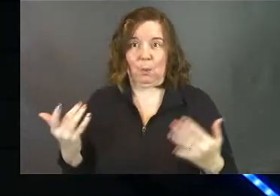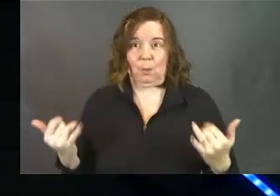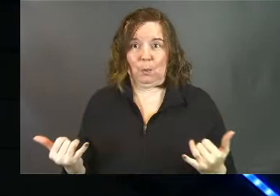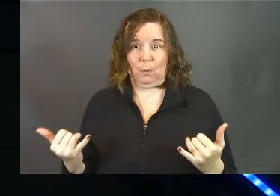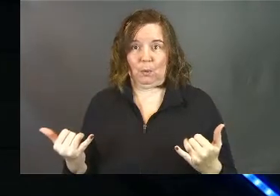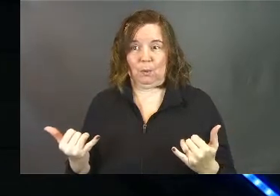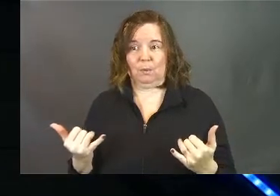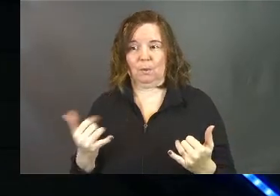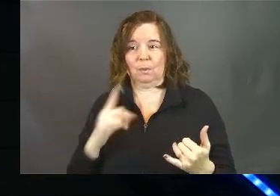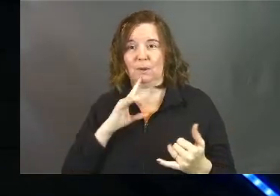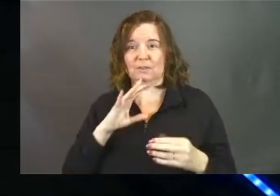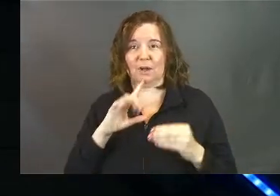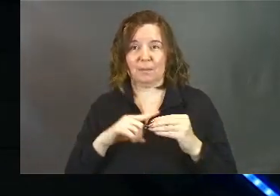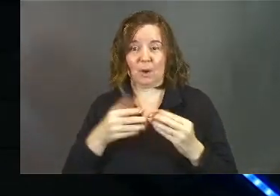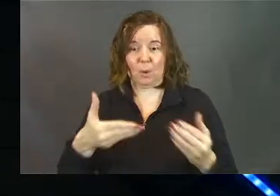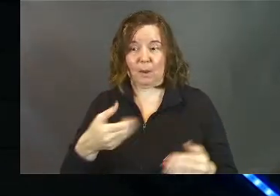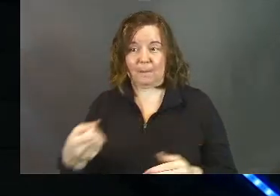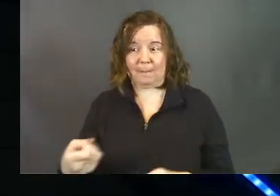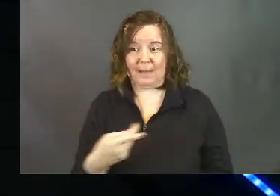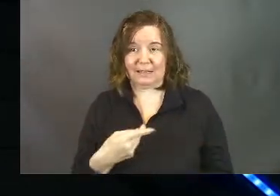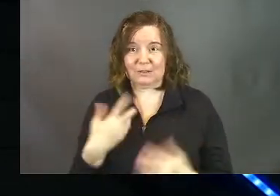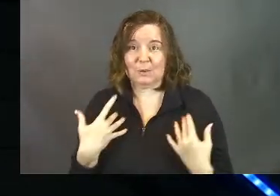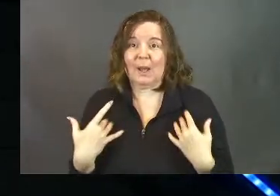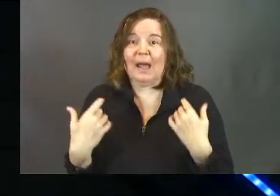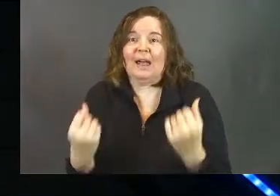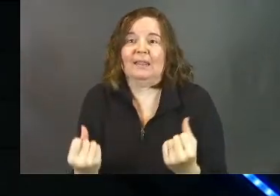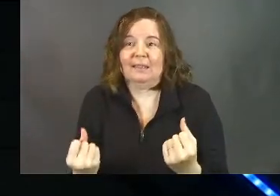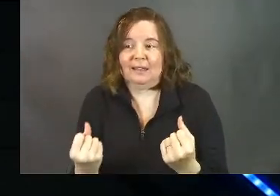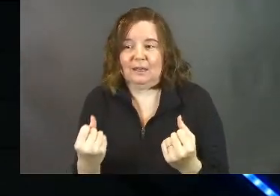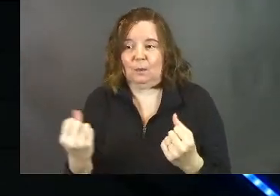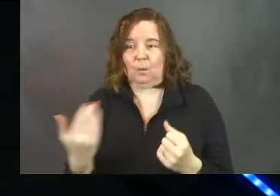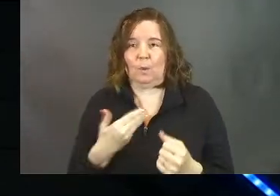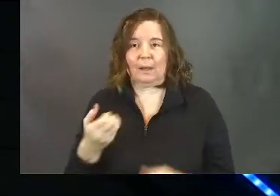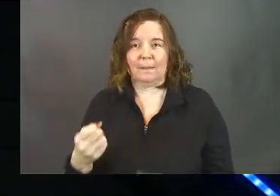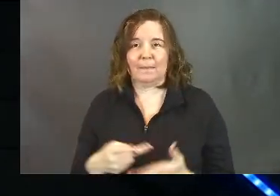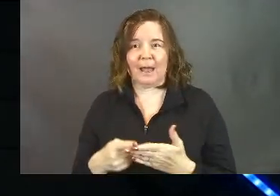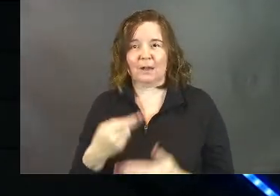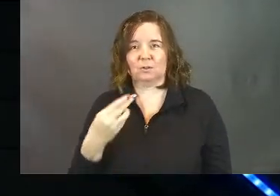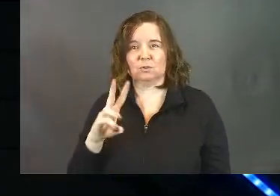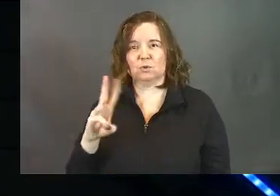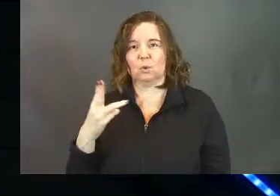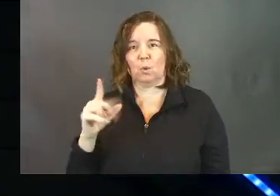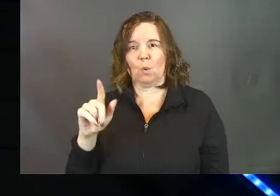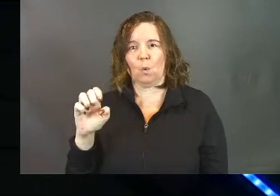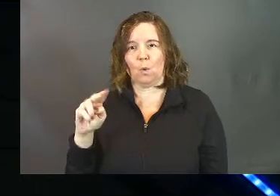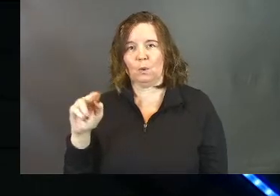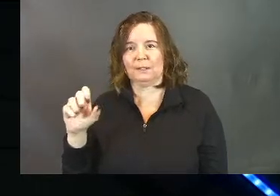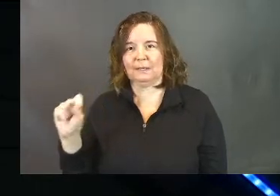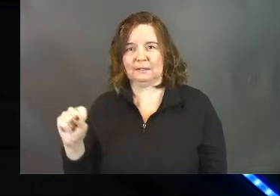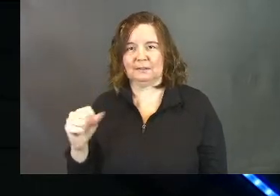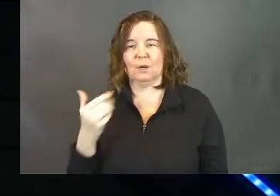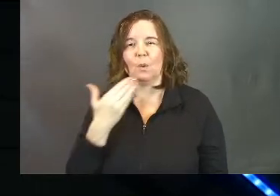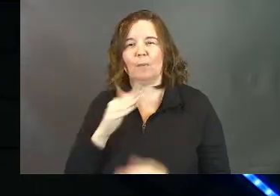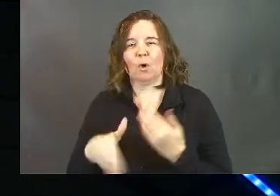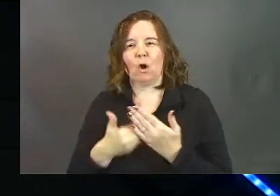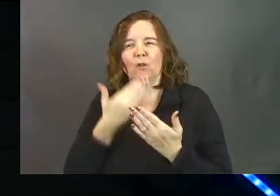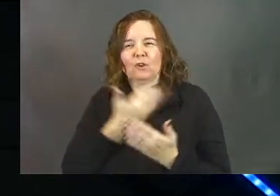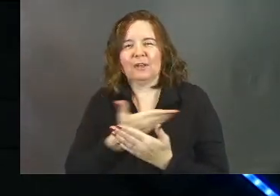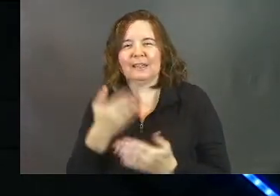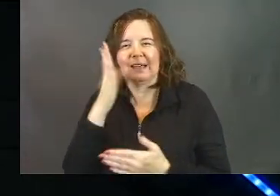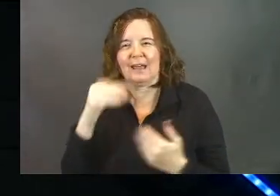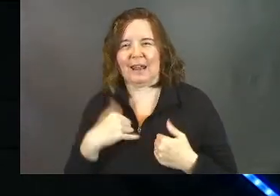are, and we're talking about welcome back to healthy, welcome back to wholeness, welcome back to all the good things that God has for you. We've talked